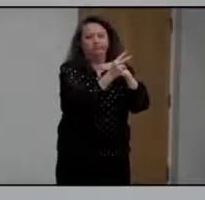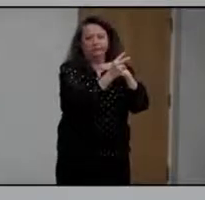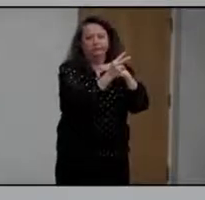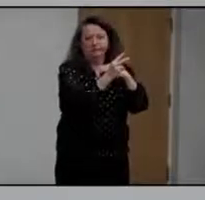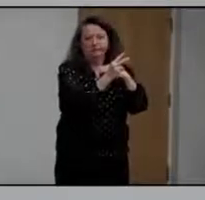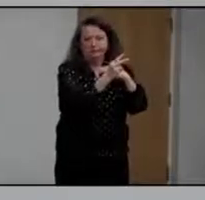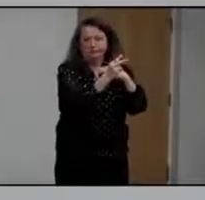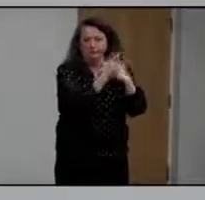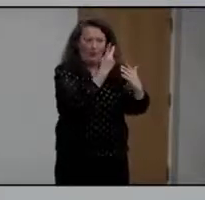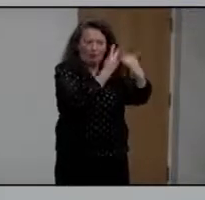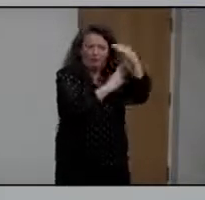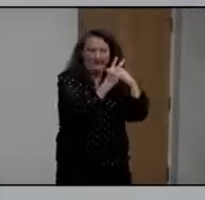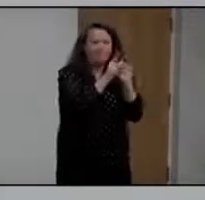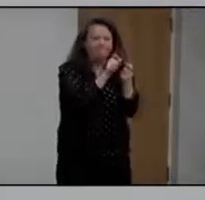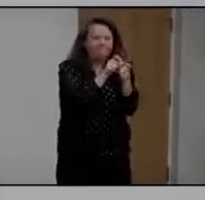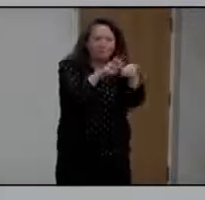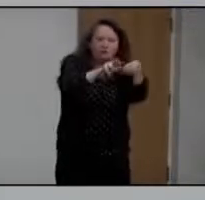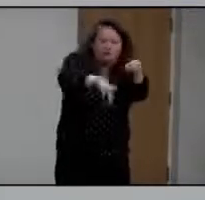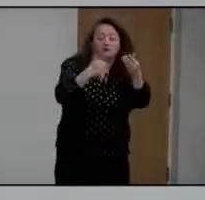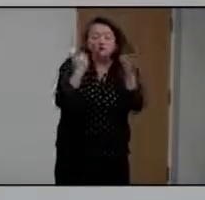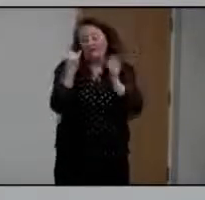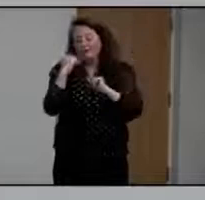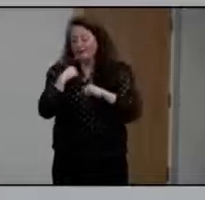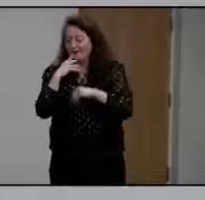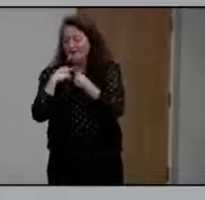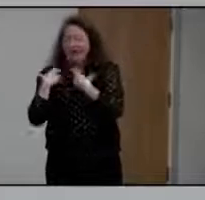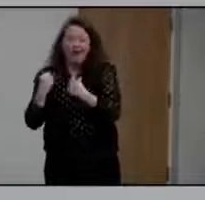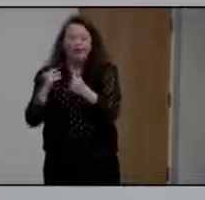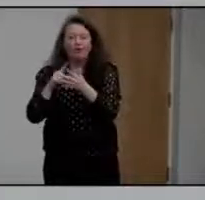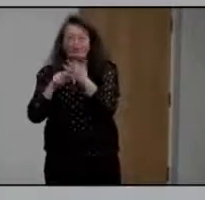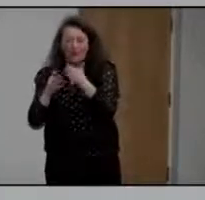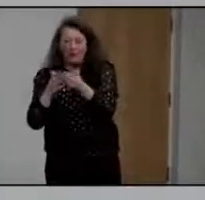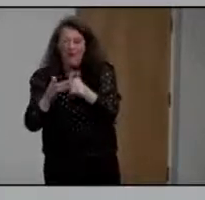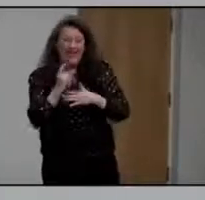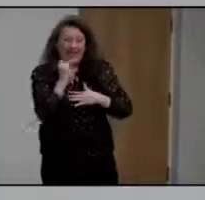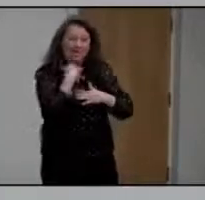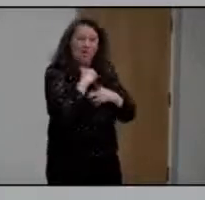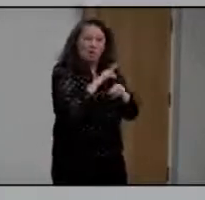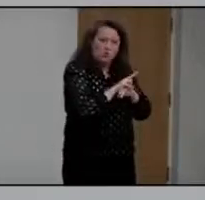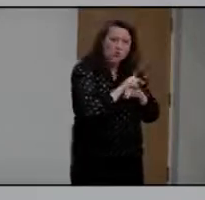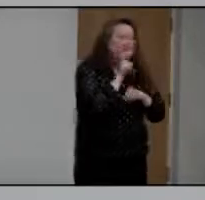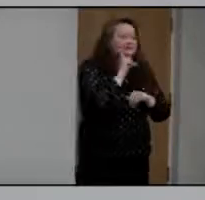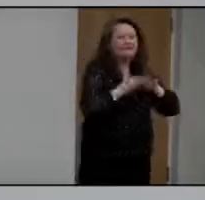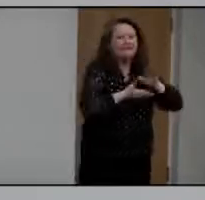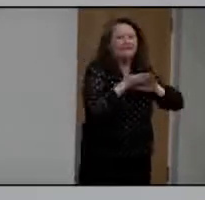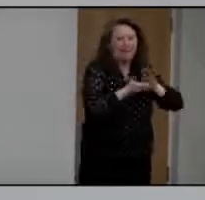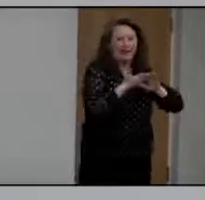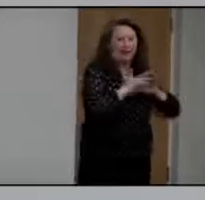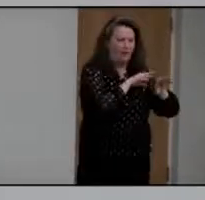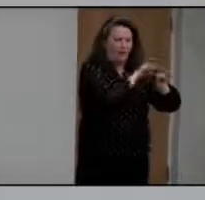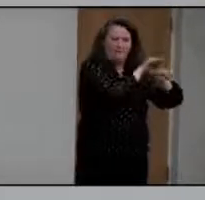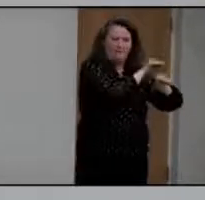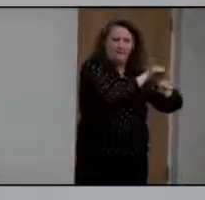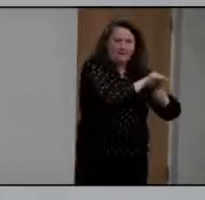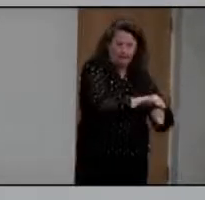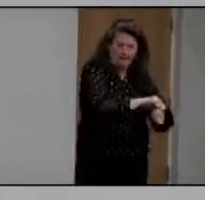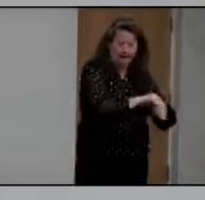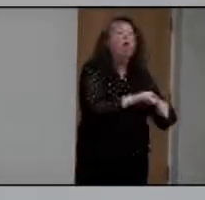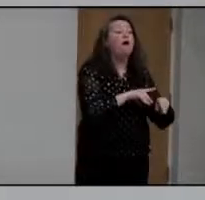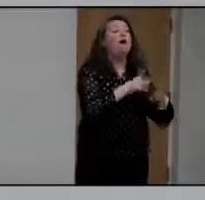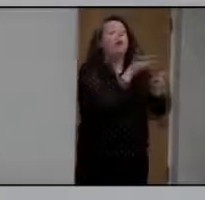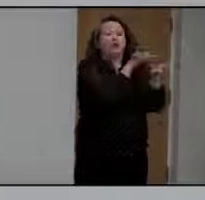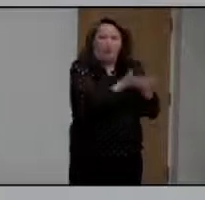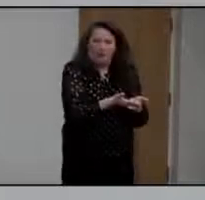positive outcome if we were talking about health. So these are forward simulations of the alternative possible answers that